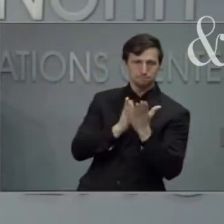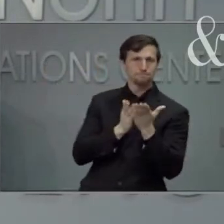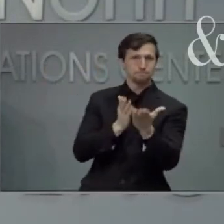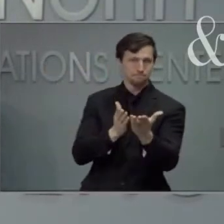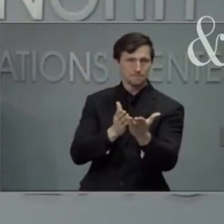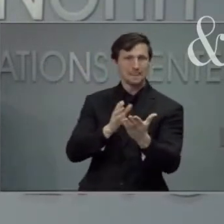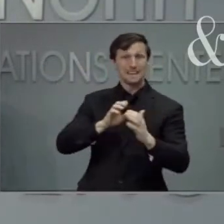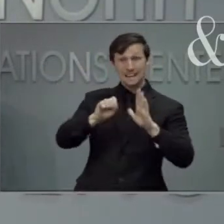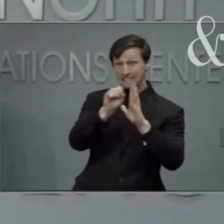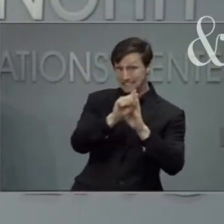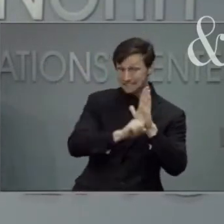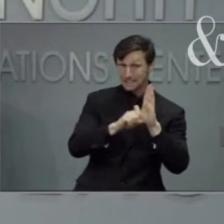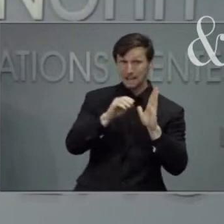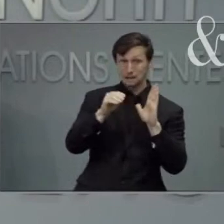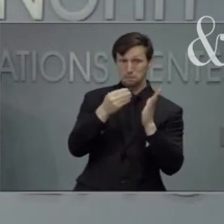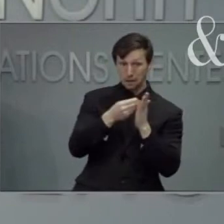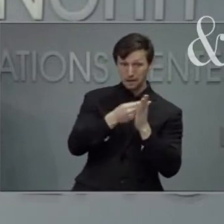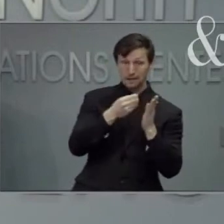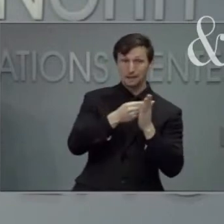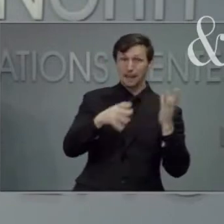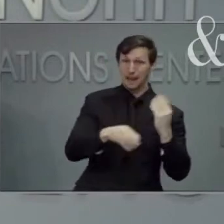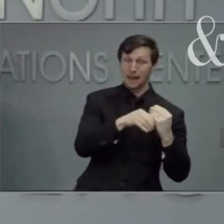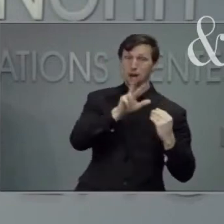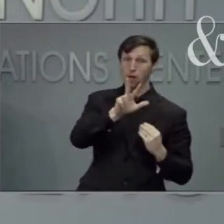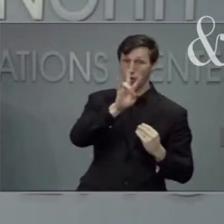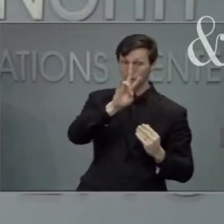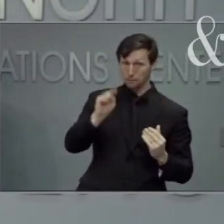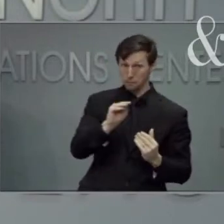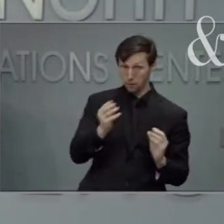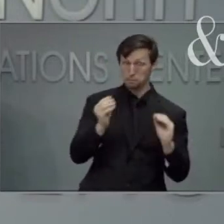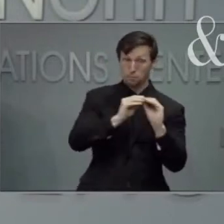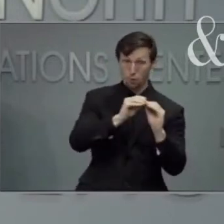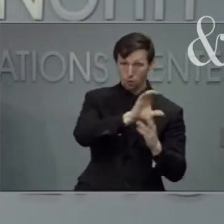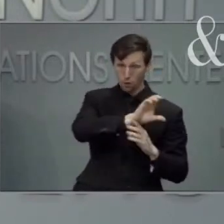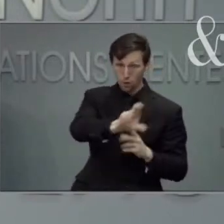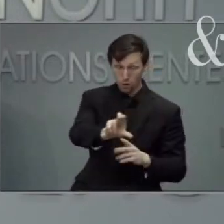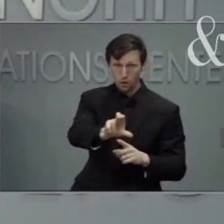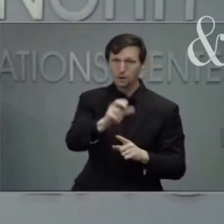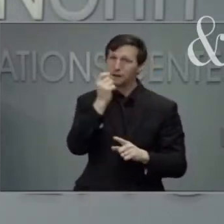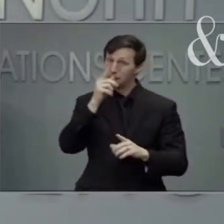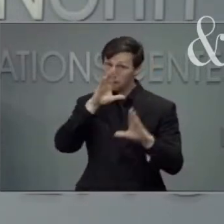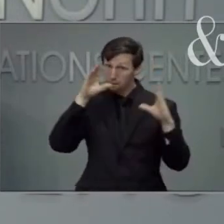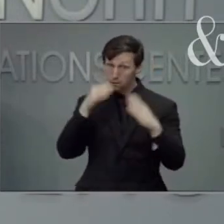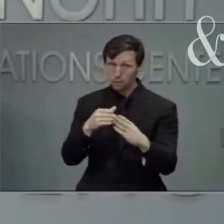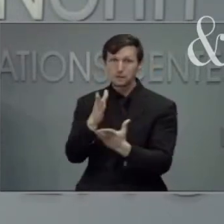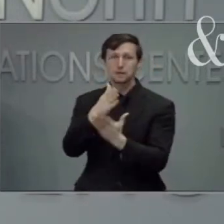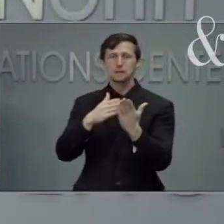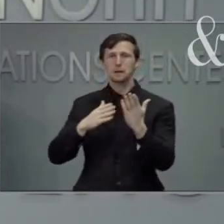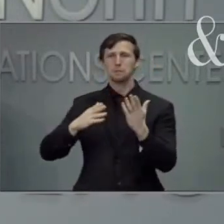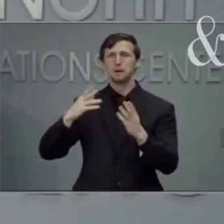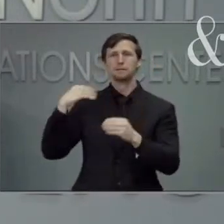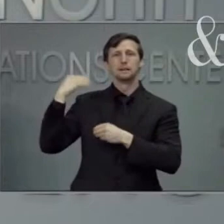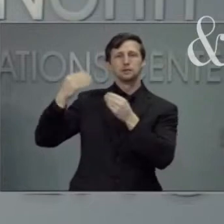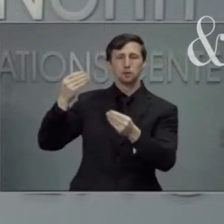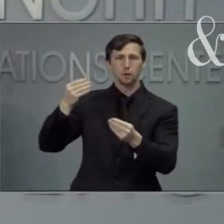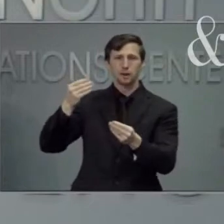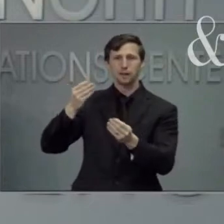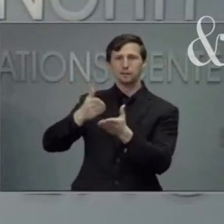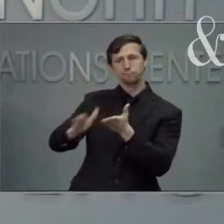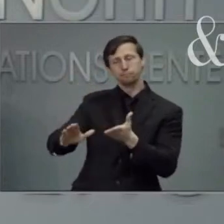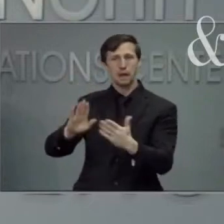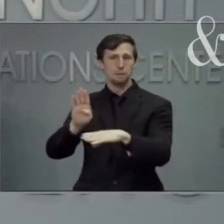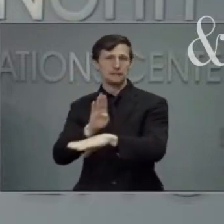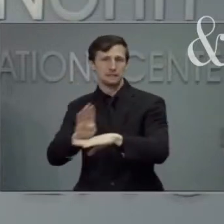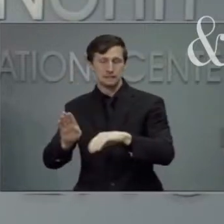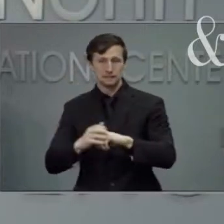state funds to support small businesses with a focus on historically underutilized businesses, and market our